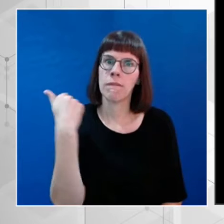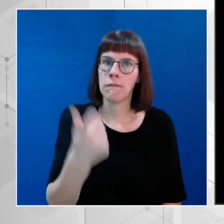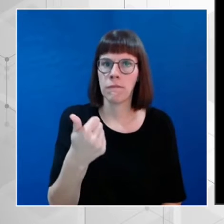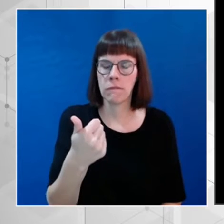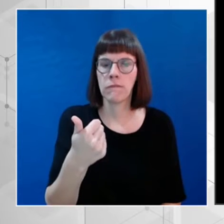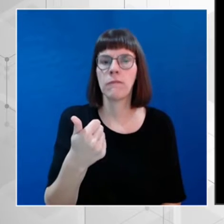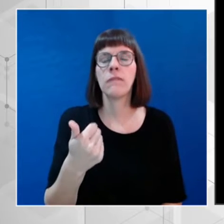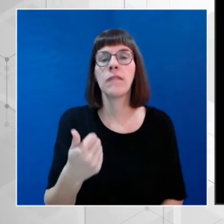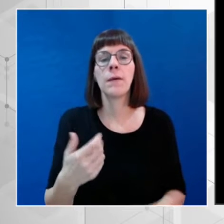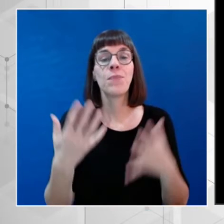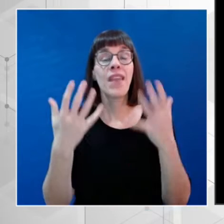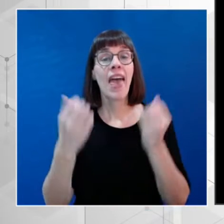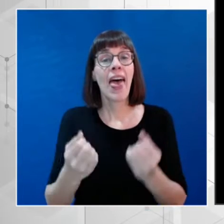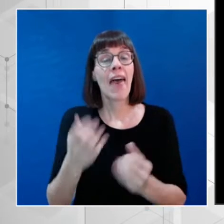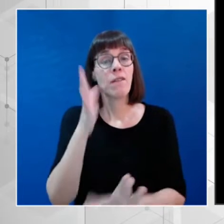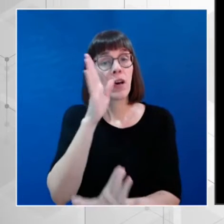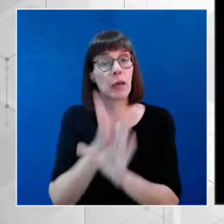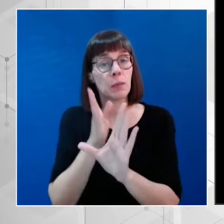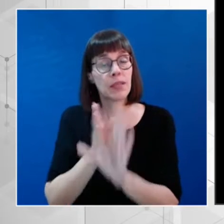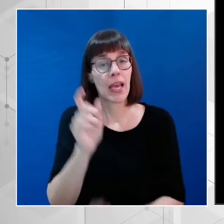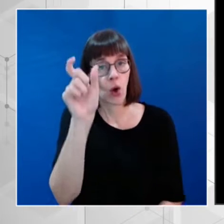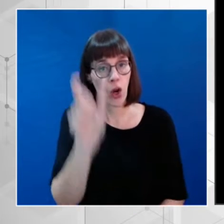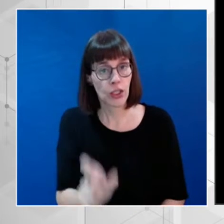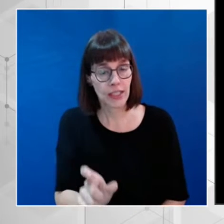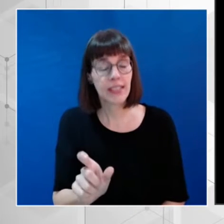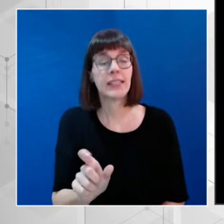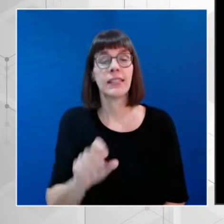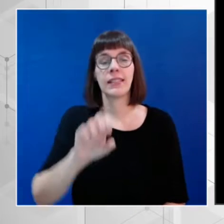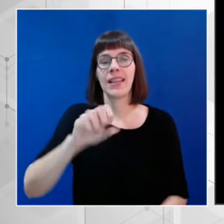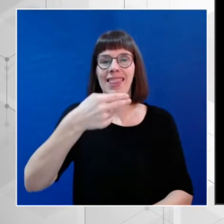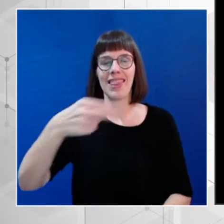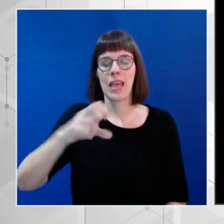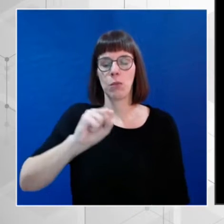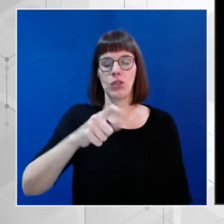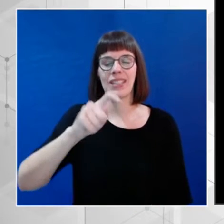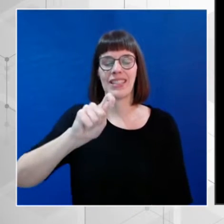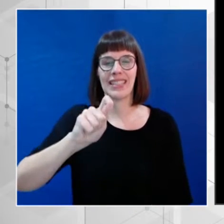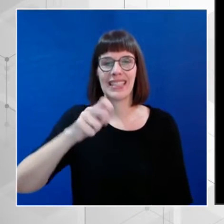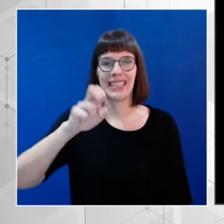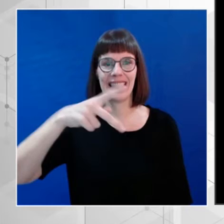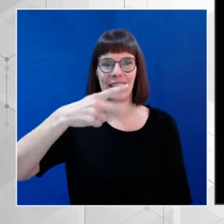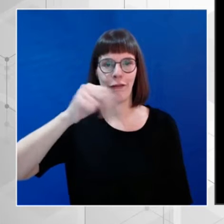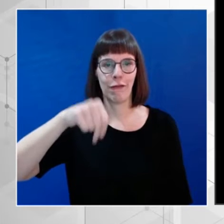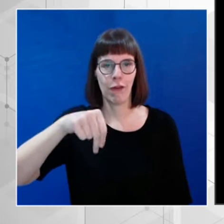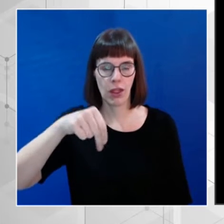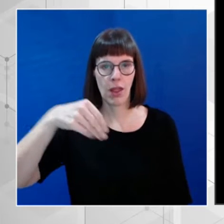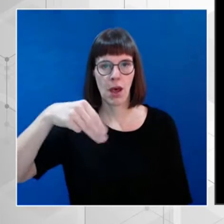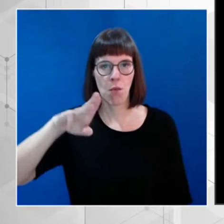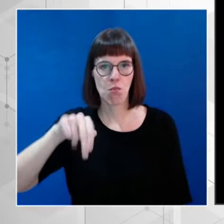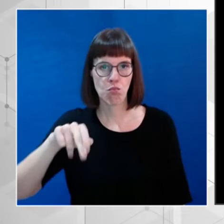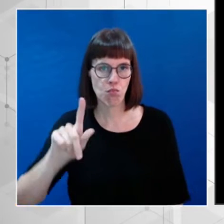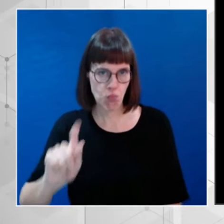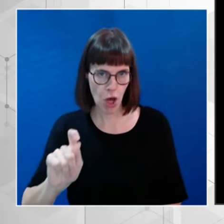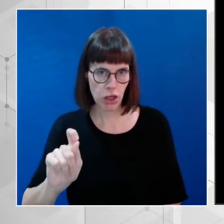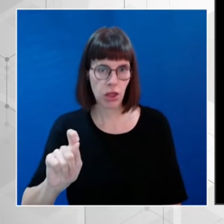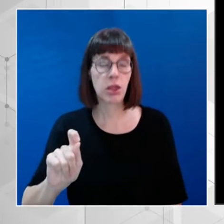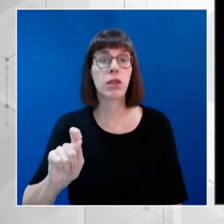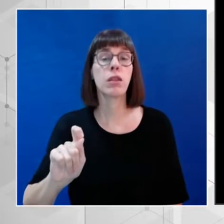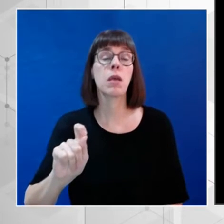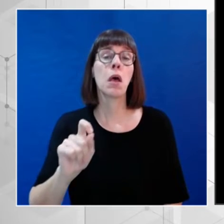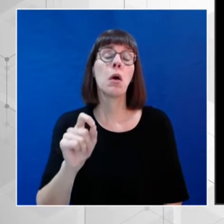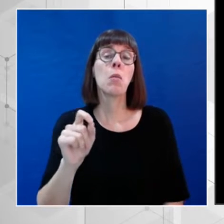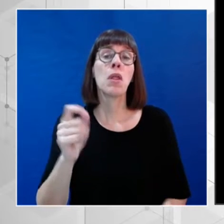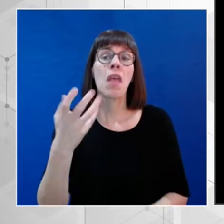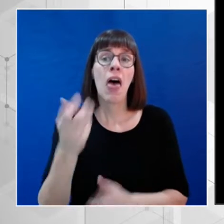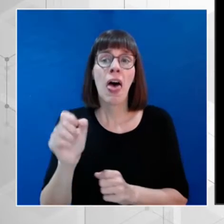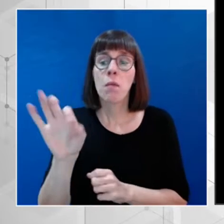counseling psychologist and psychotherapist Stephen Munt. Due to the shortage of time, I only summarized some of the most